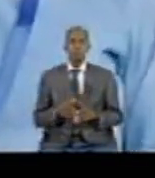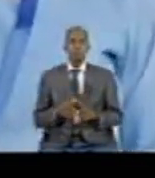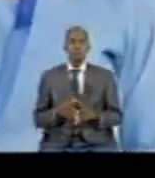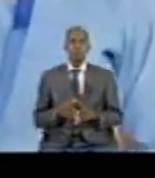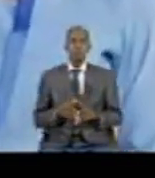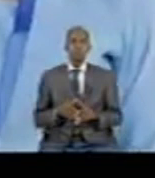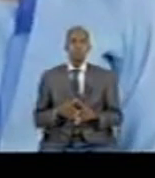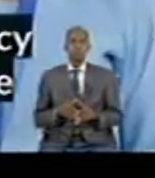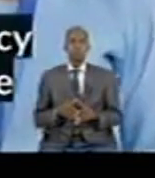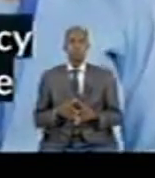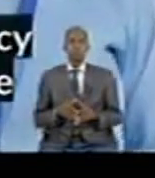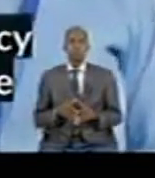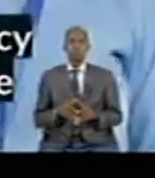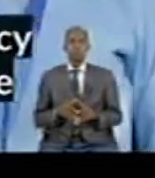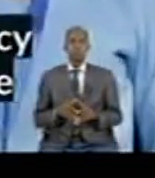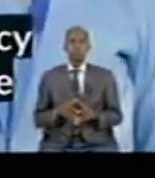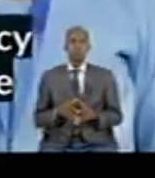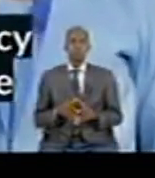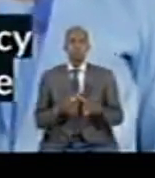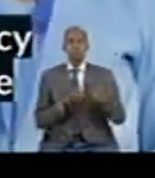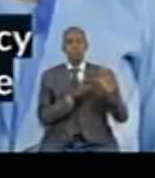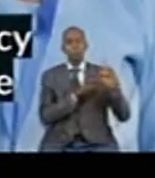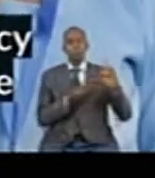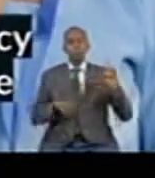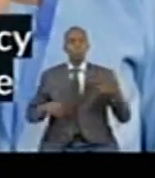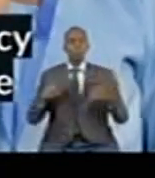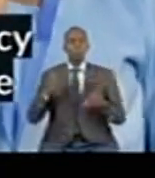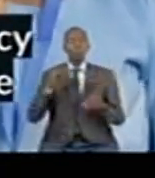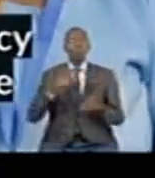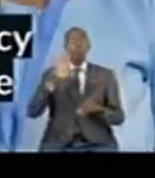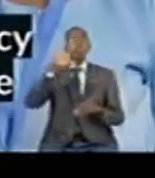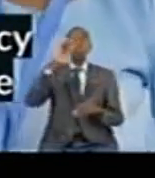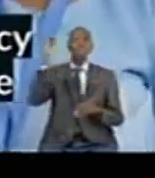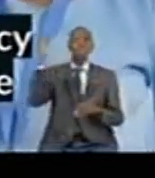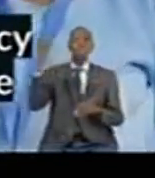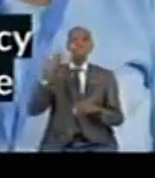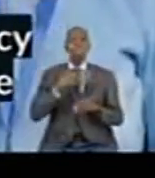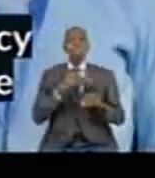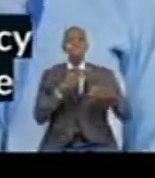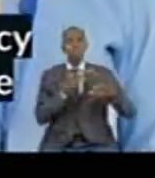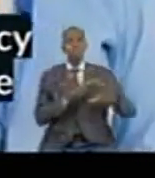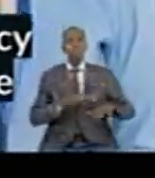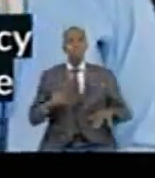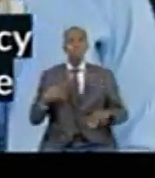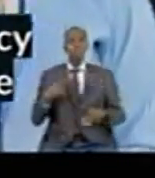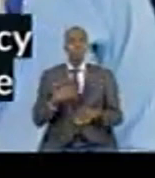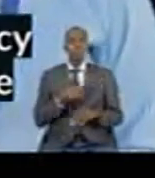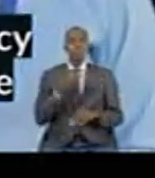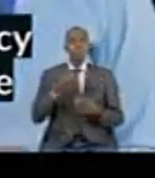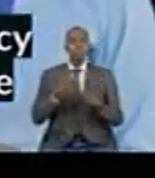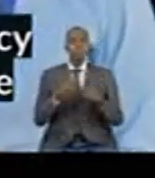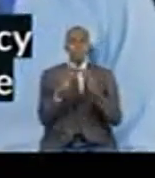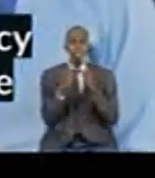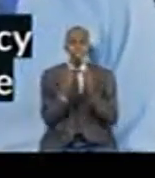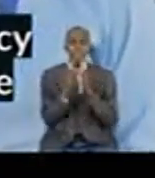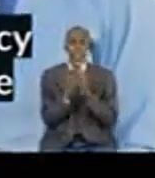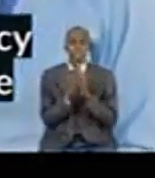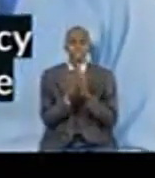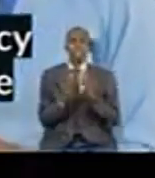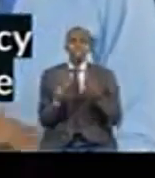your grace and mercy. We need to